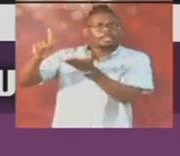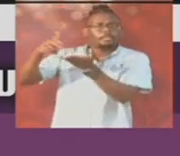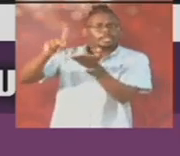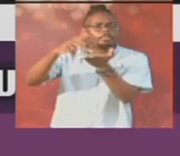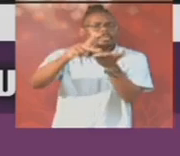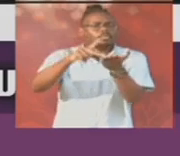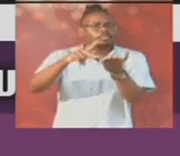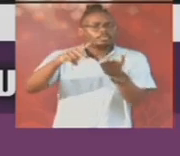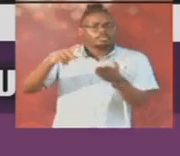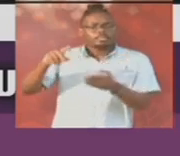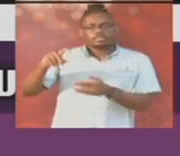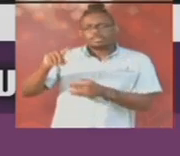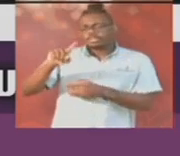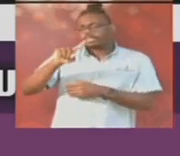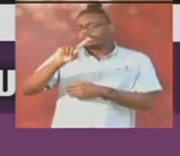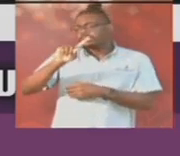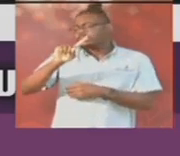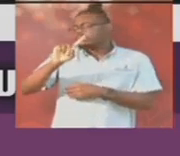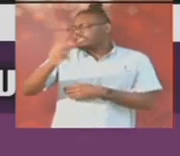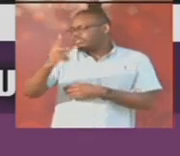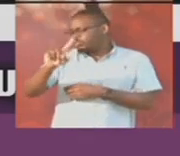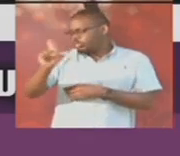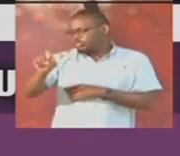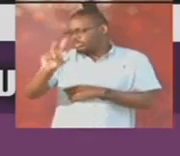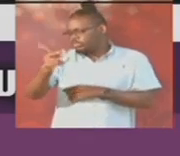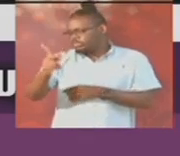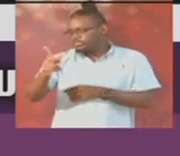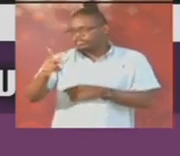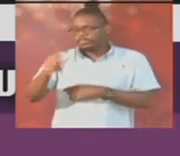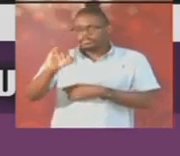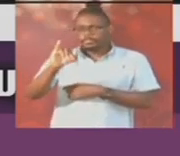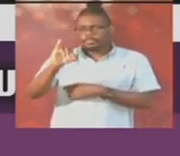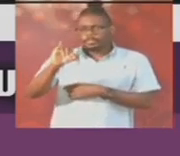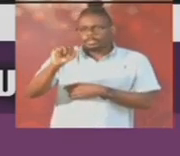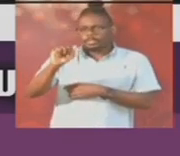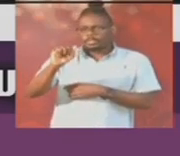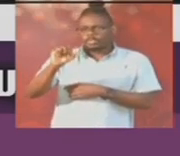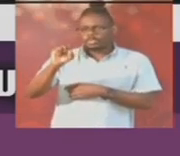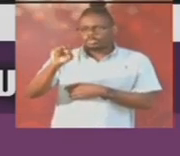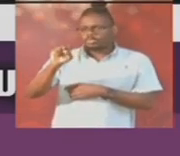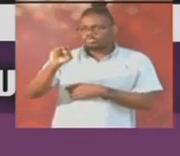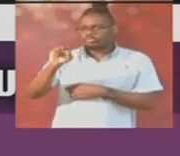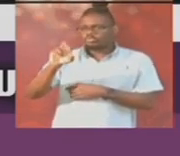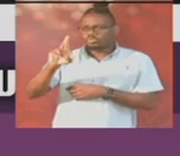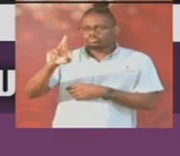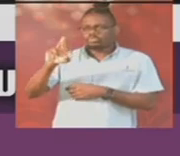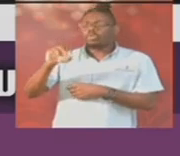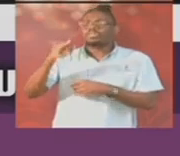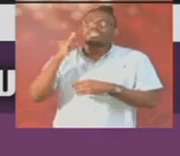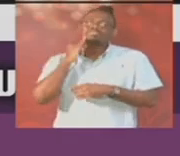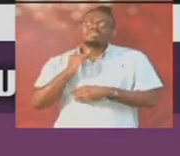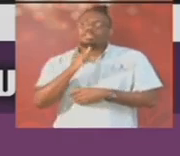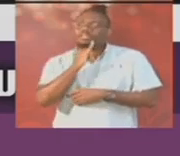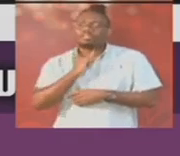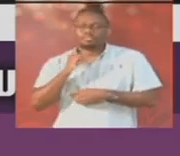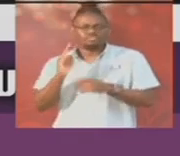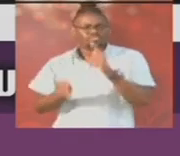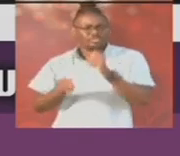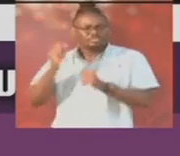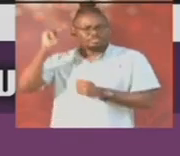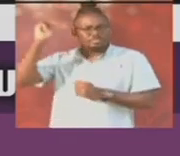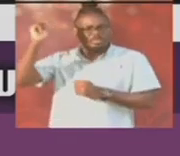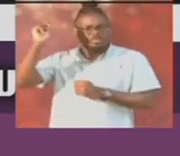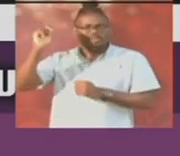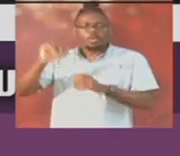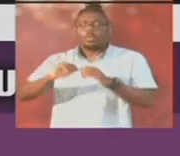second question is, to what extent is Israel assisting Trinidad and Tobago, since CMO had indicated a few